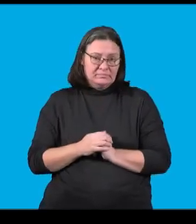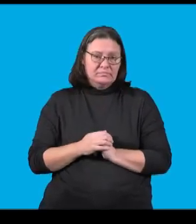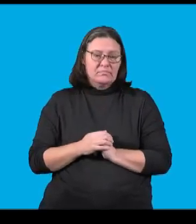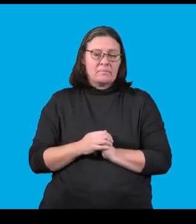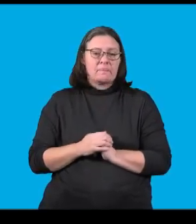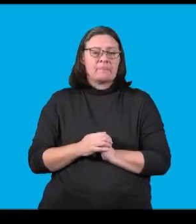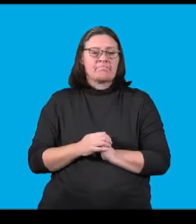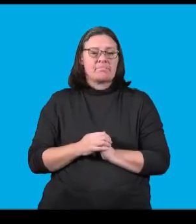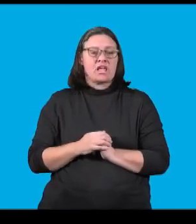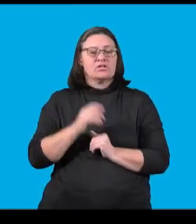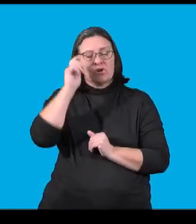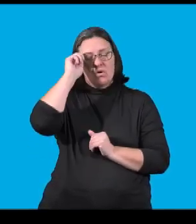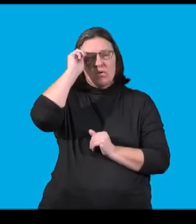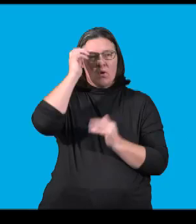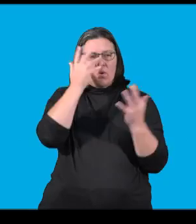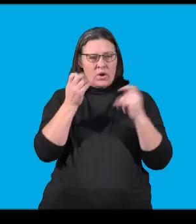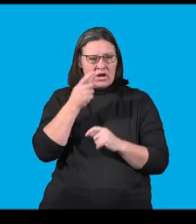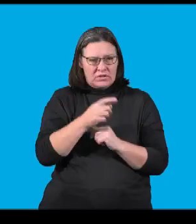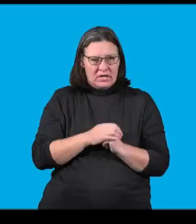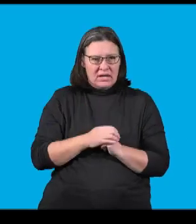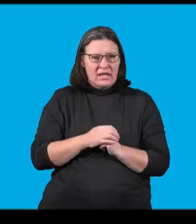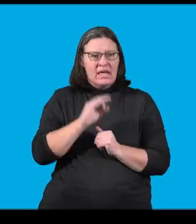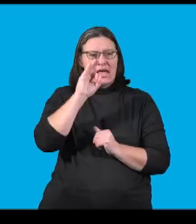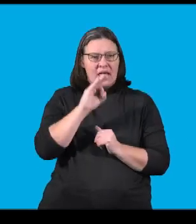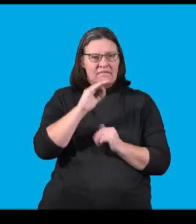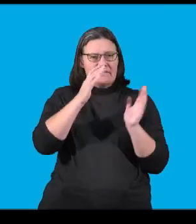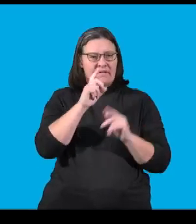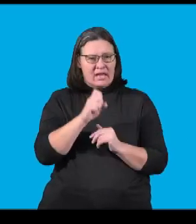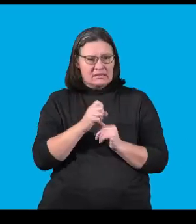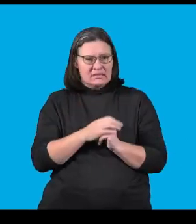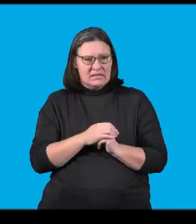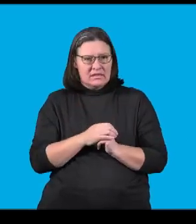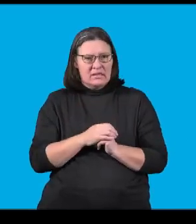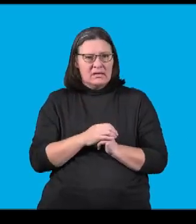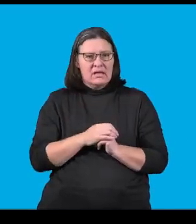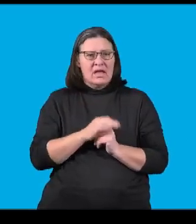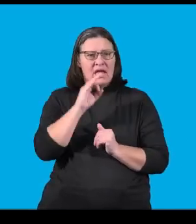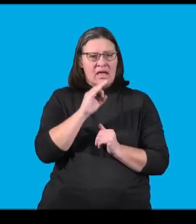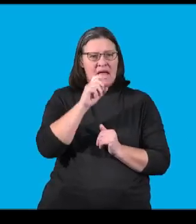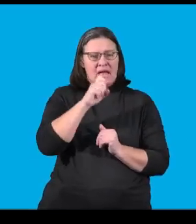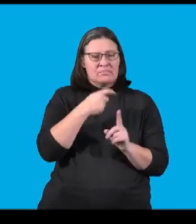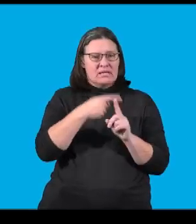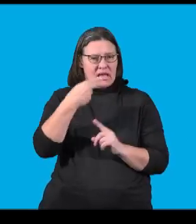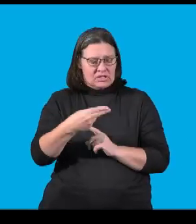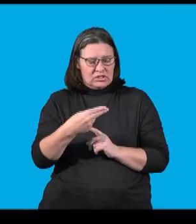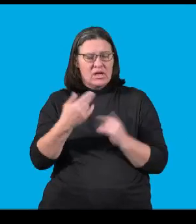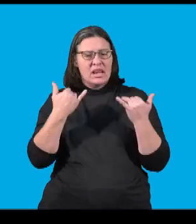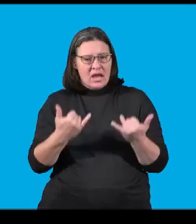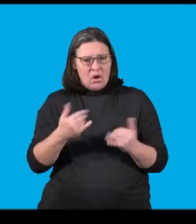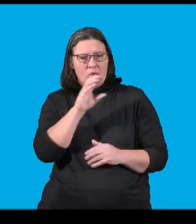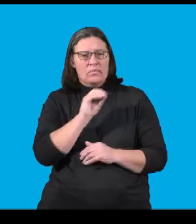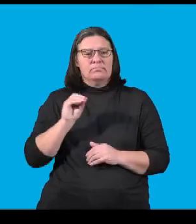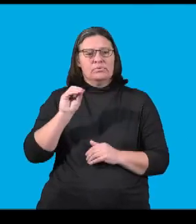squared. So we've worked out f of x plus h. We've worked out f of x. Now we're going to take those values and put